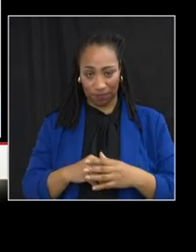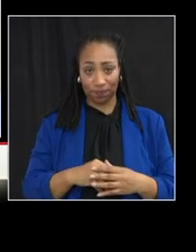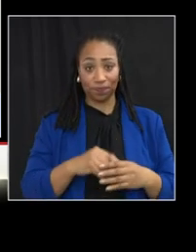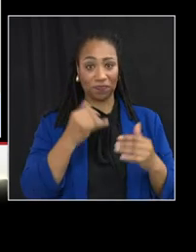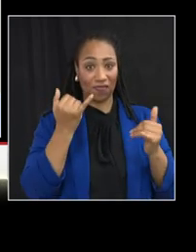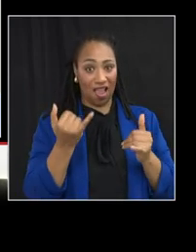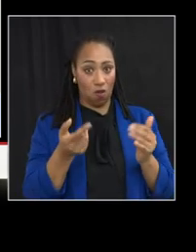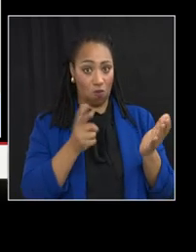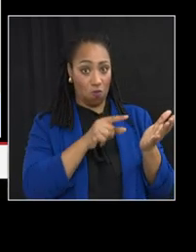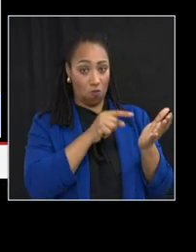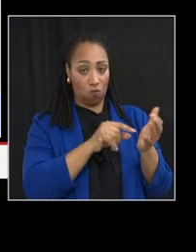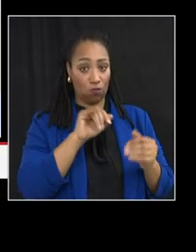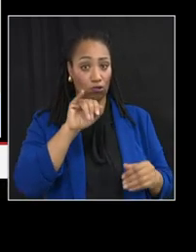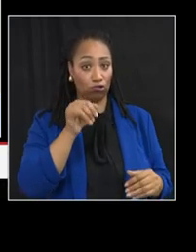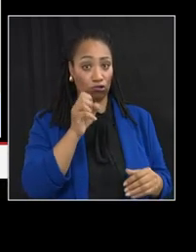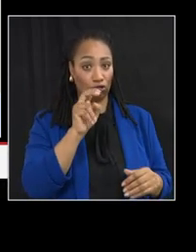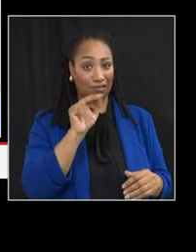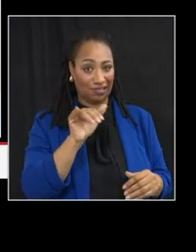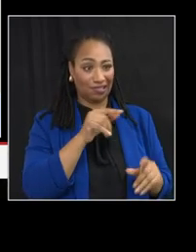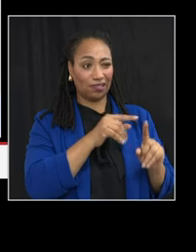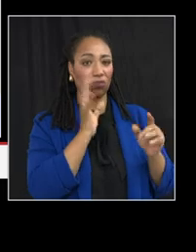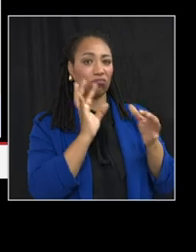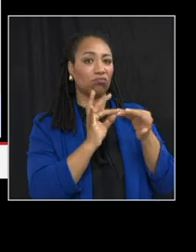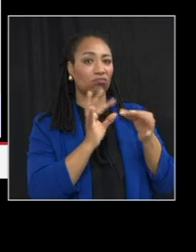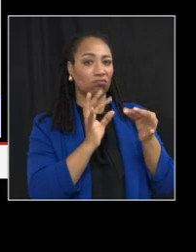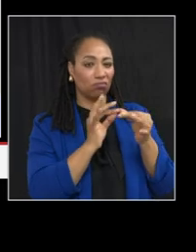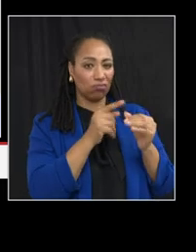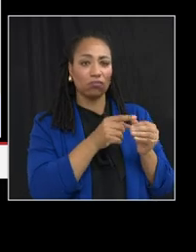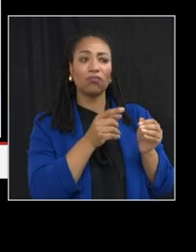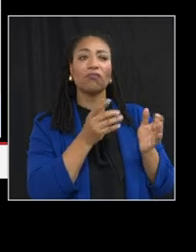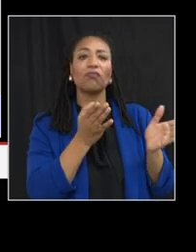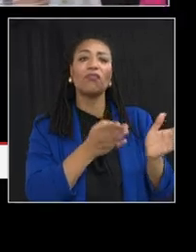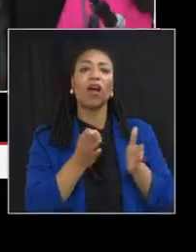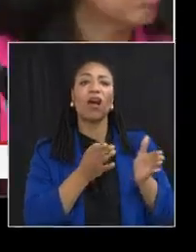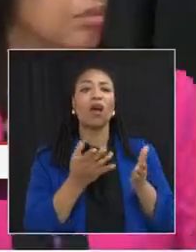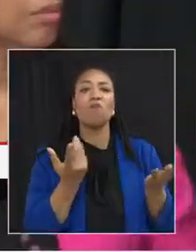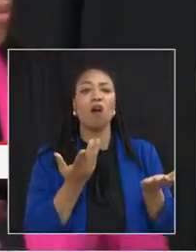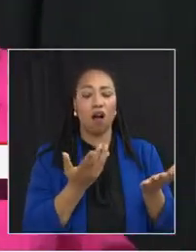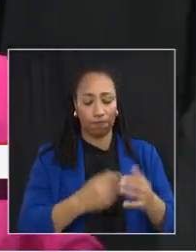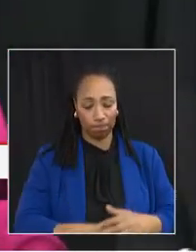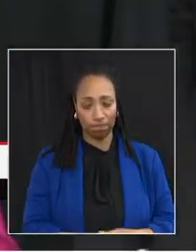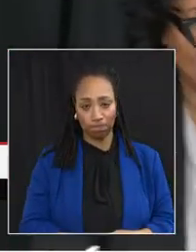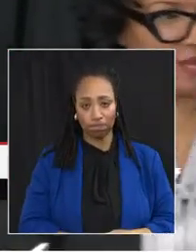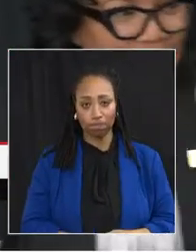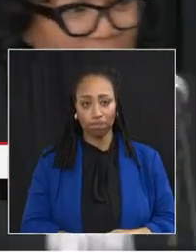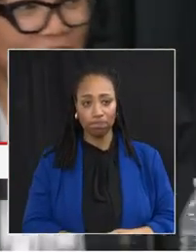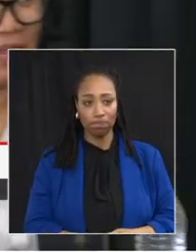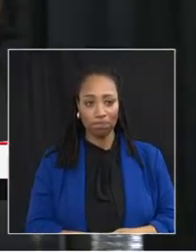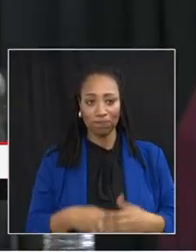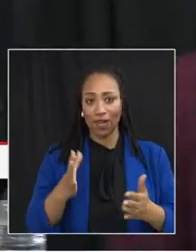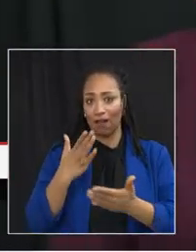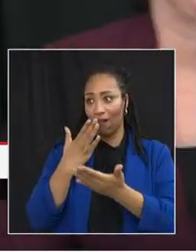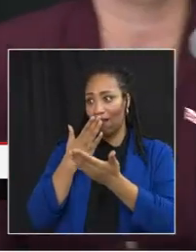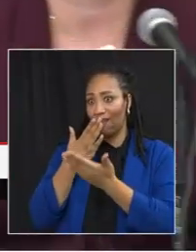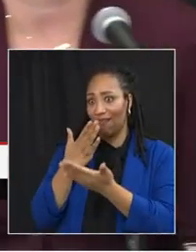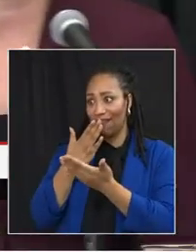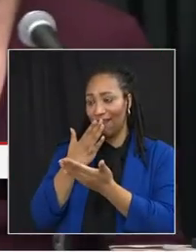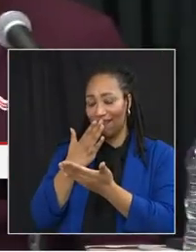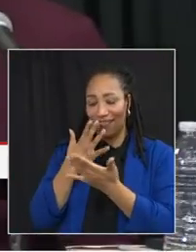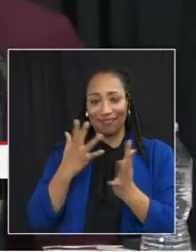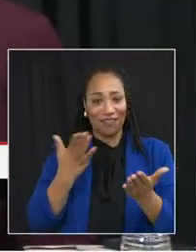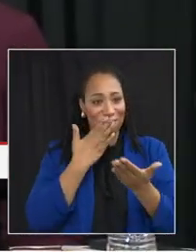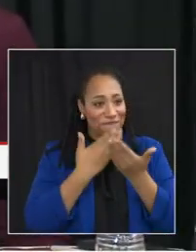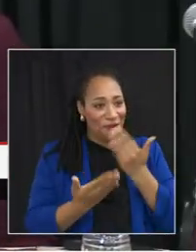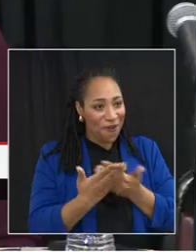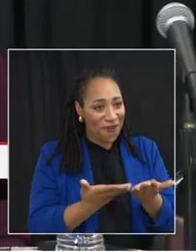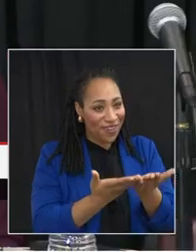we've made in the past year. All right, great. Thank you, City Administrator. Good morning, everyone. My name is Jenny